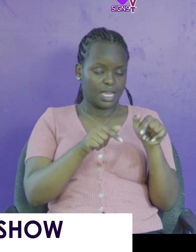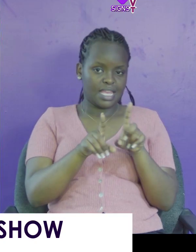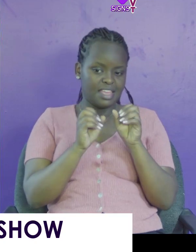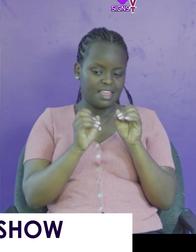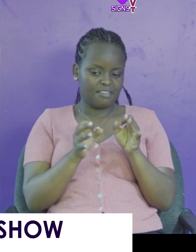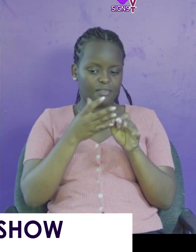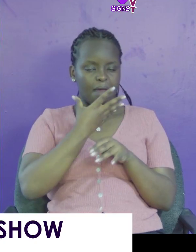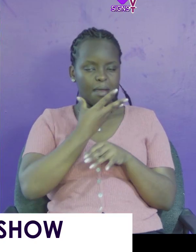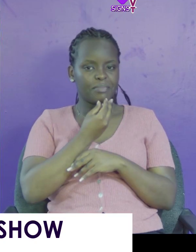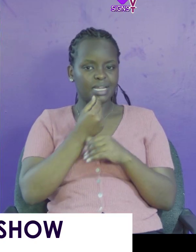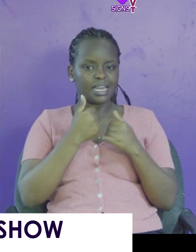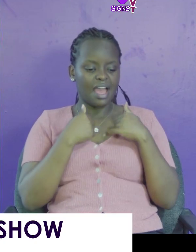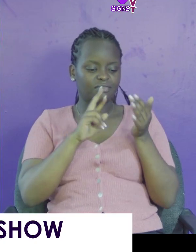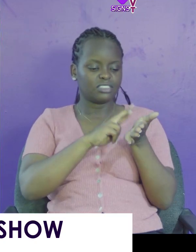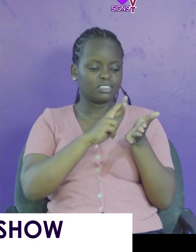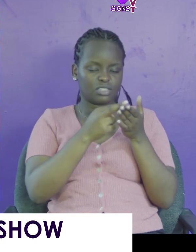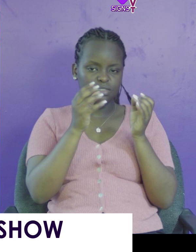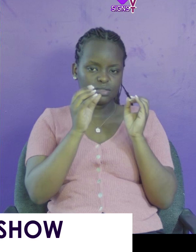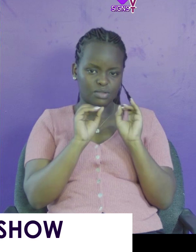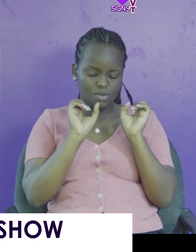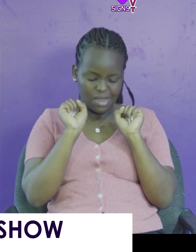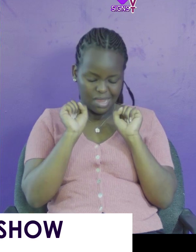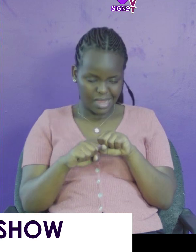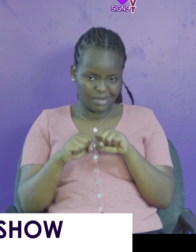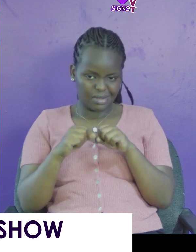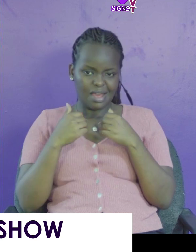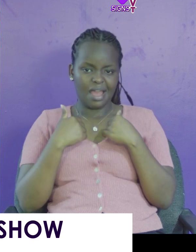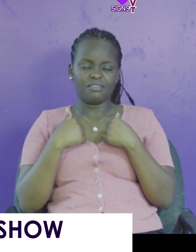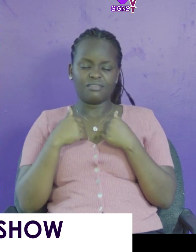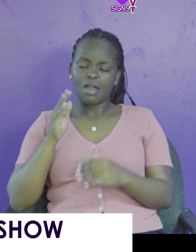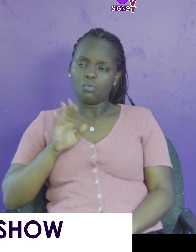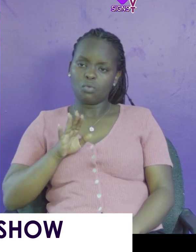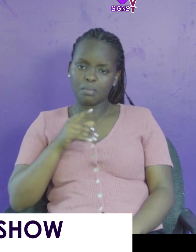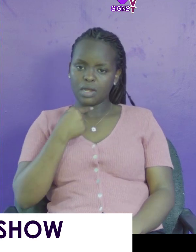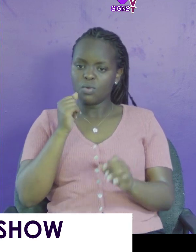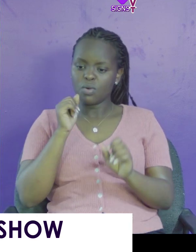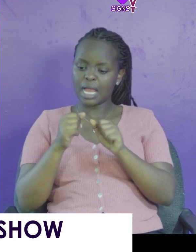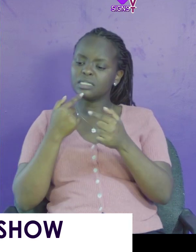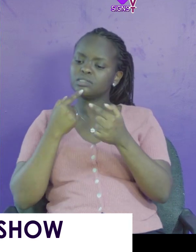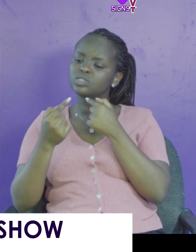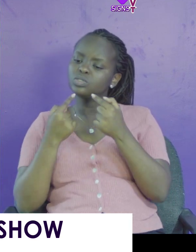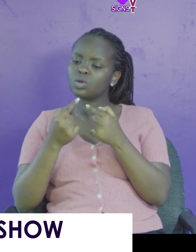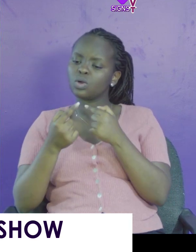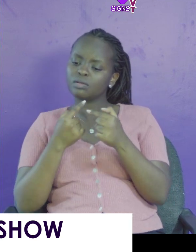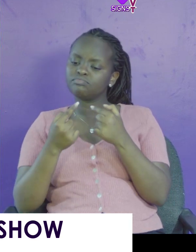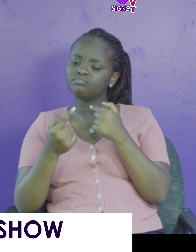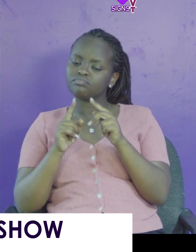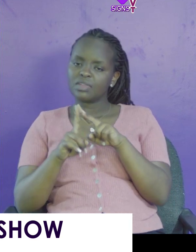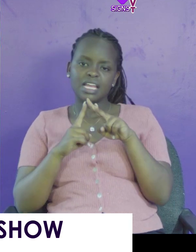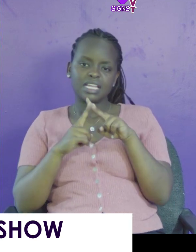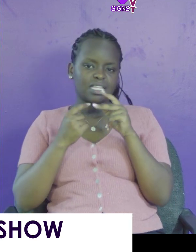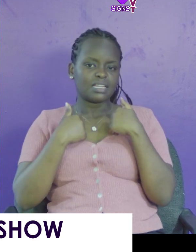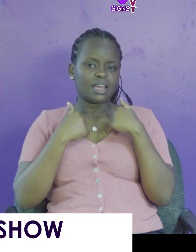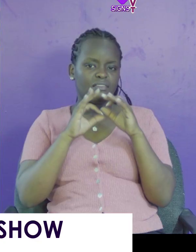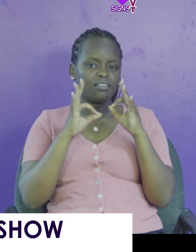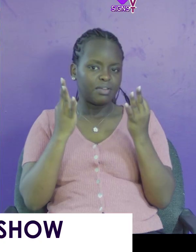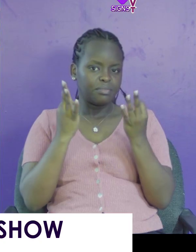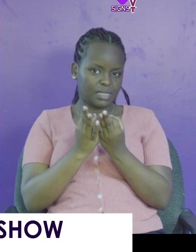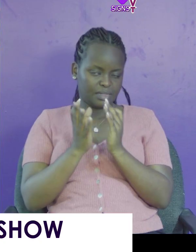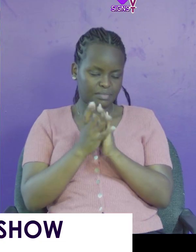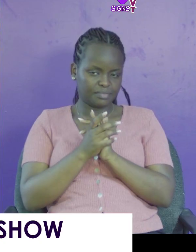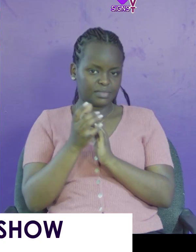does not have resources, he can still have a woman whom they can talk and begin to have a family. Now, I